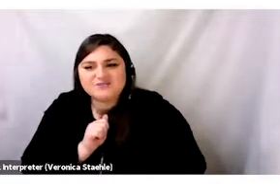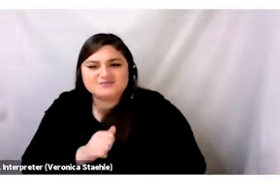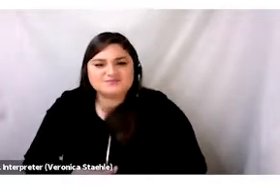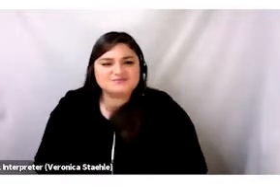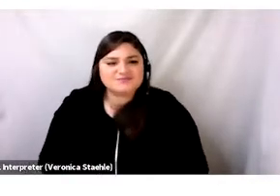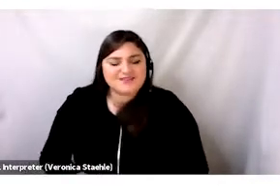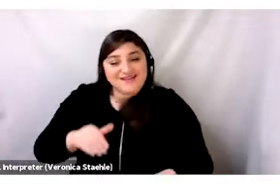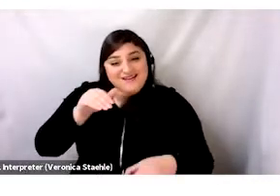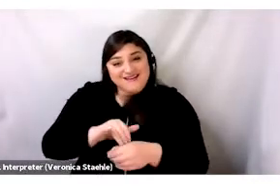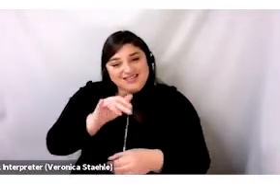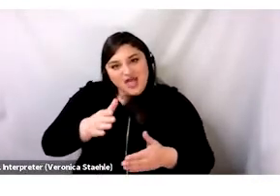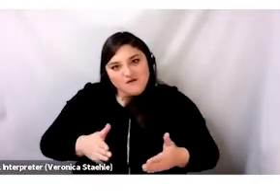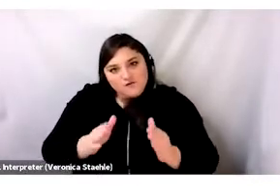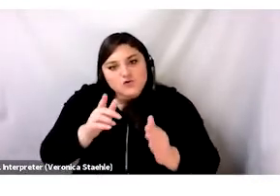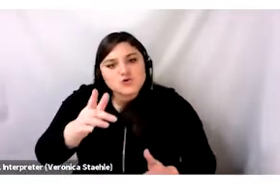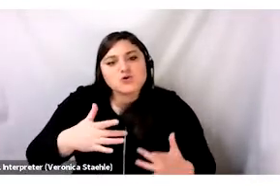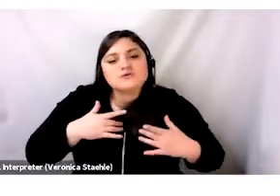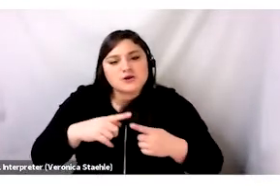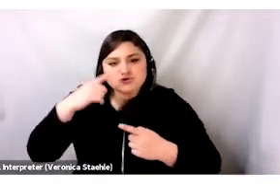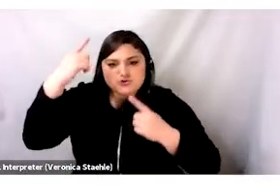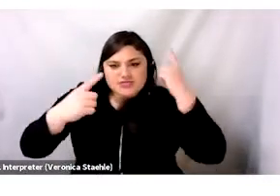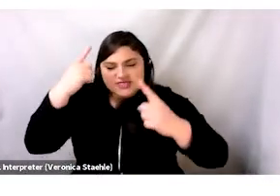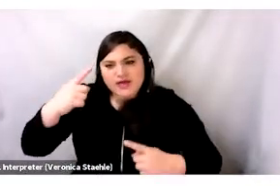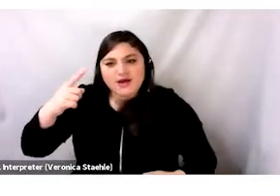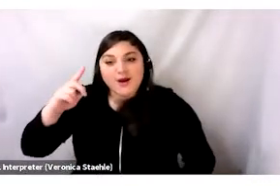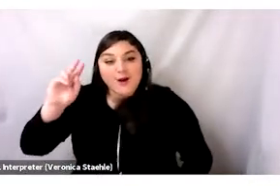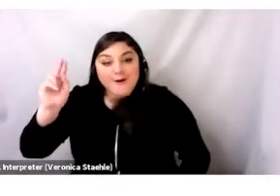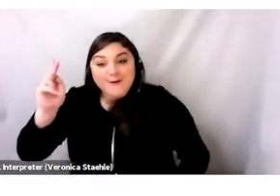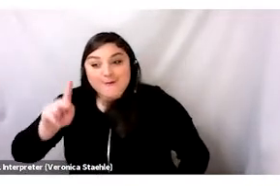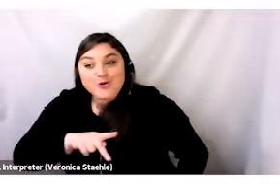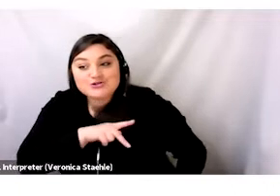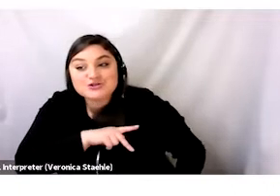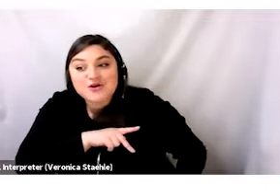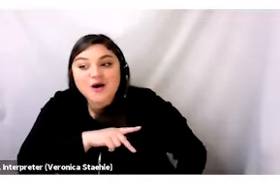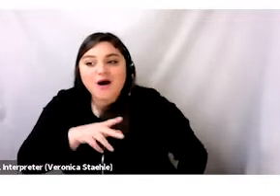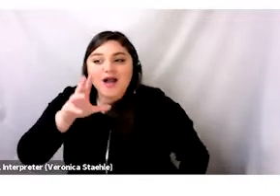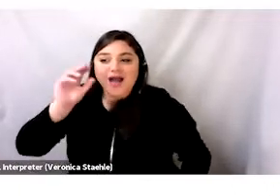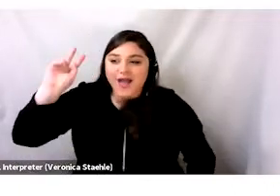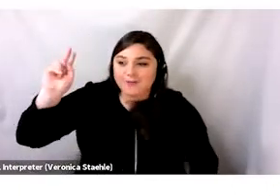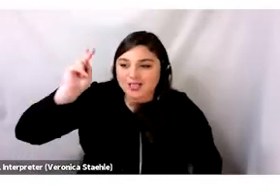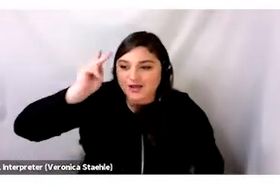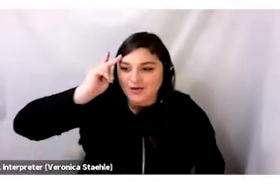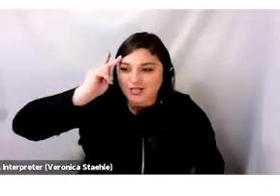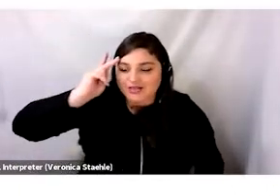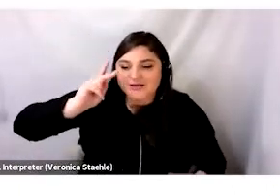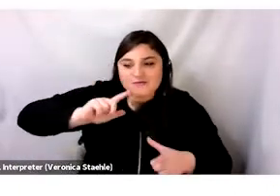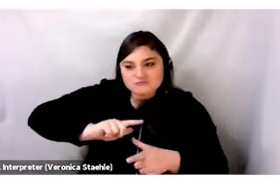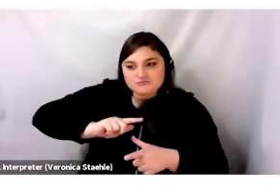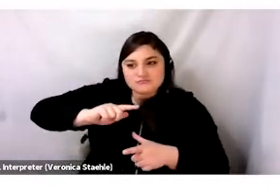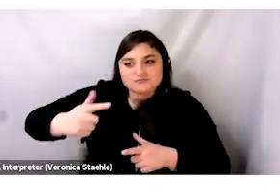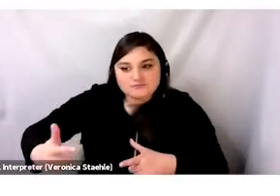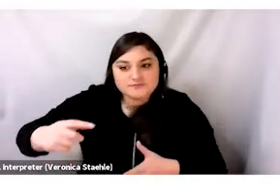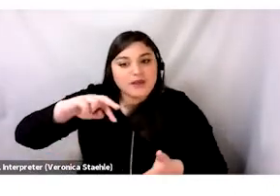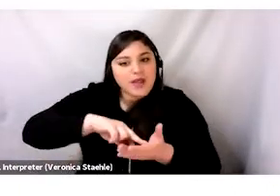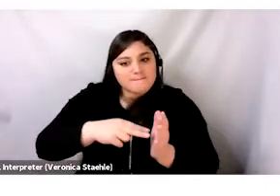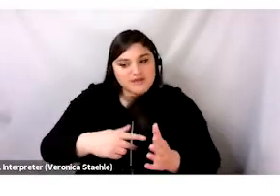and the political in a sequential fashion. Quote, I'll get enlightened first, and then I'll engage in